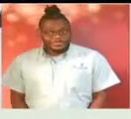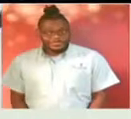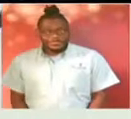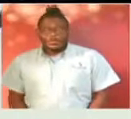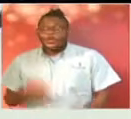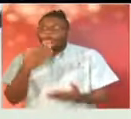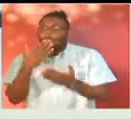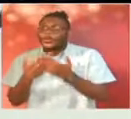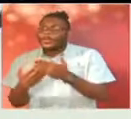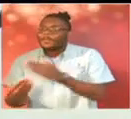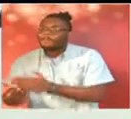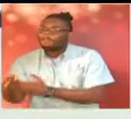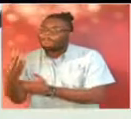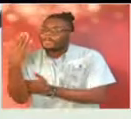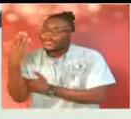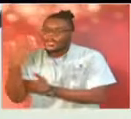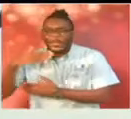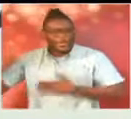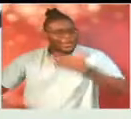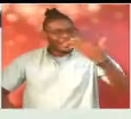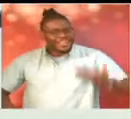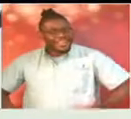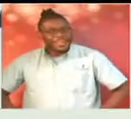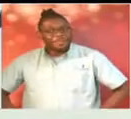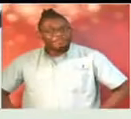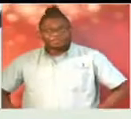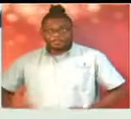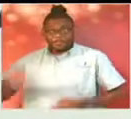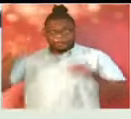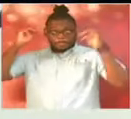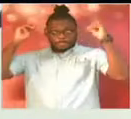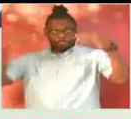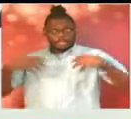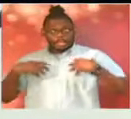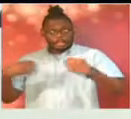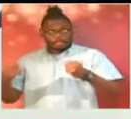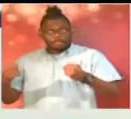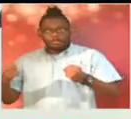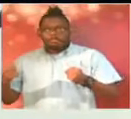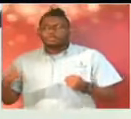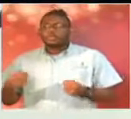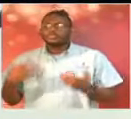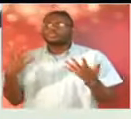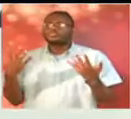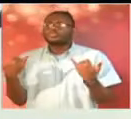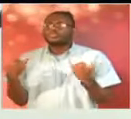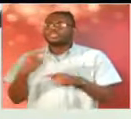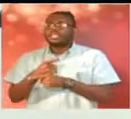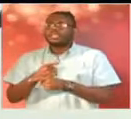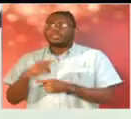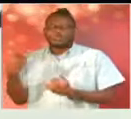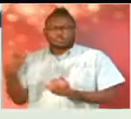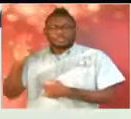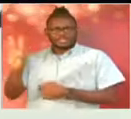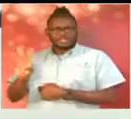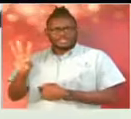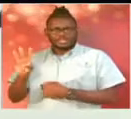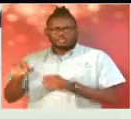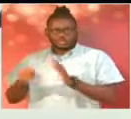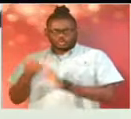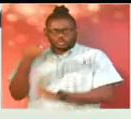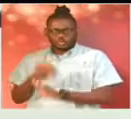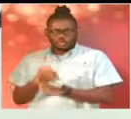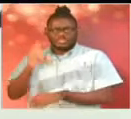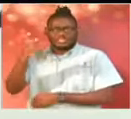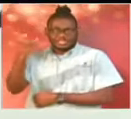Good morning and welcome to the Ministry of Health's virtual media conference for Wednesday, 16 June 2021. At